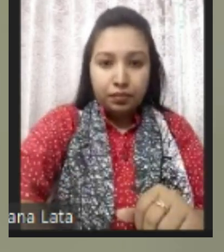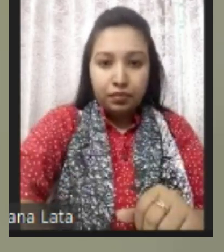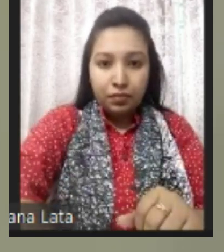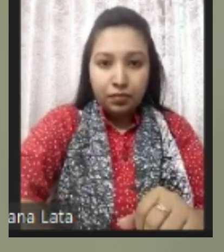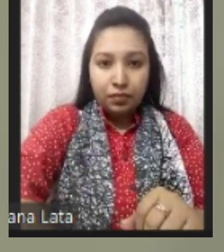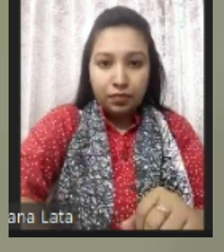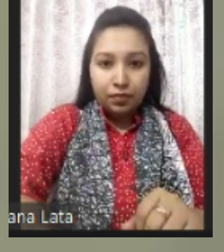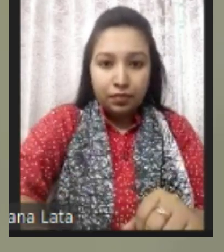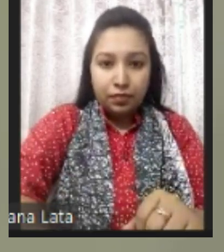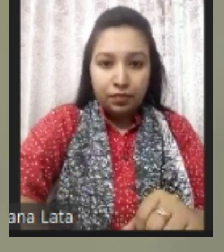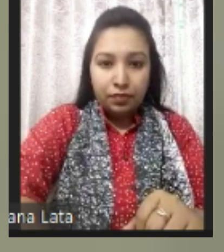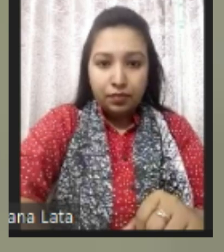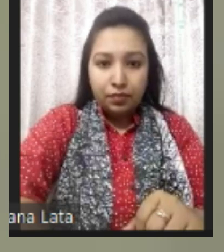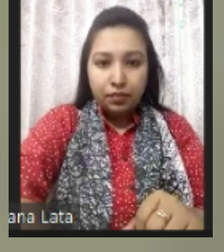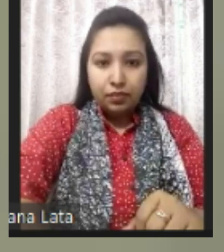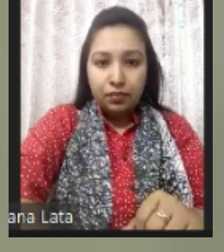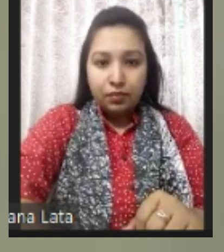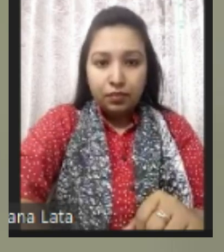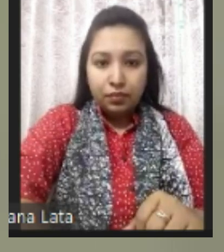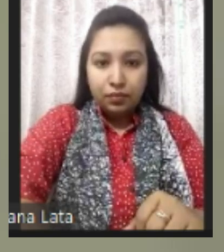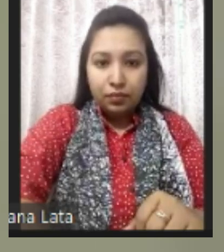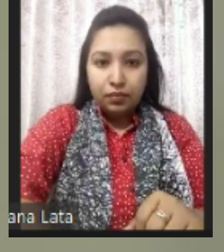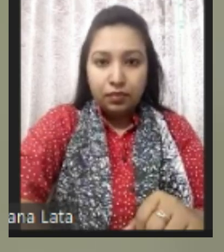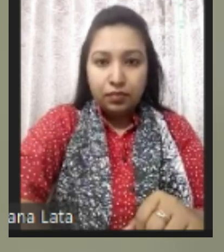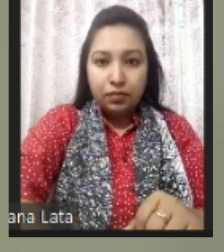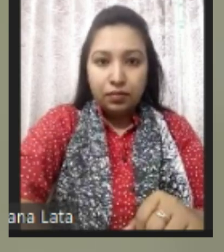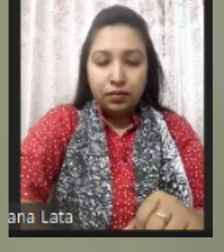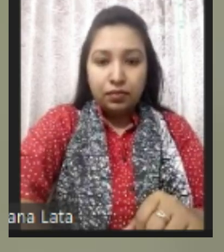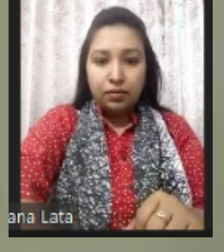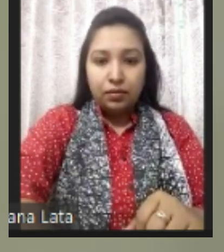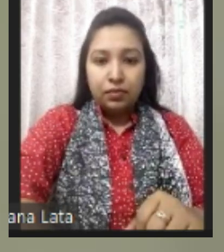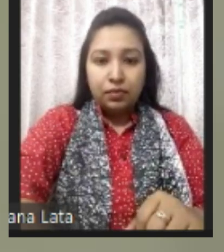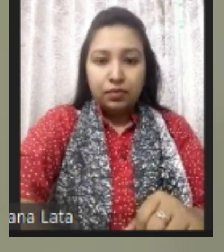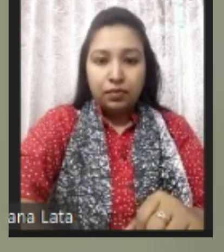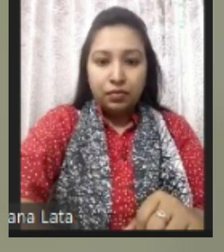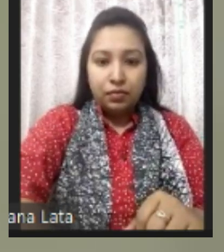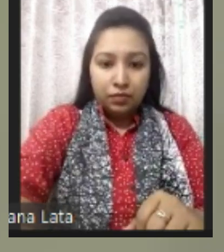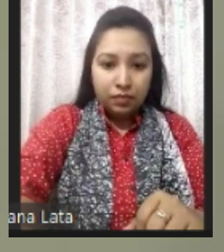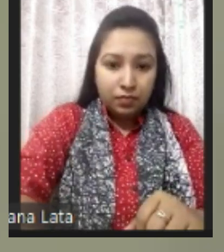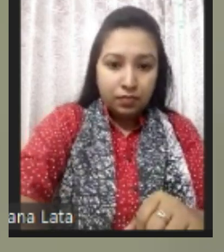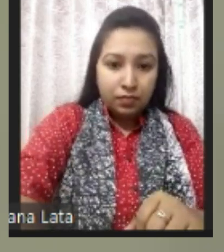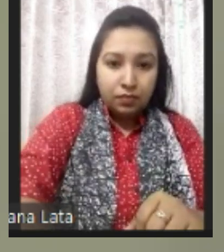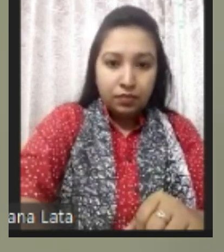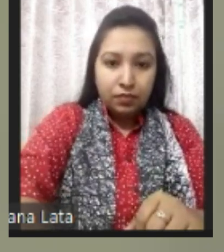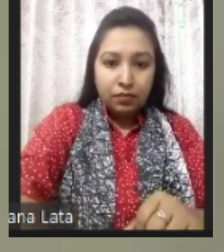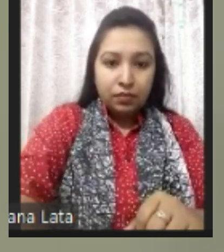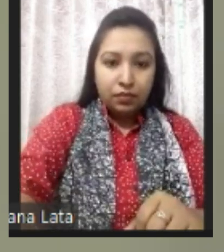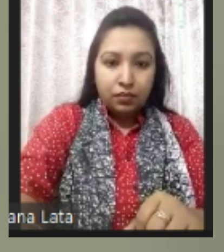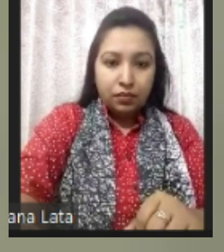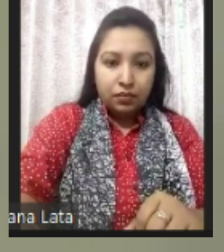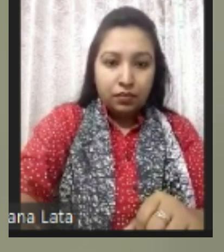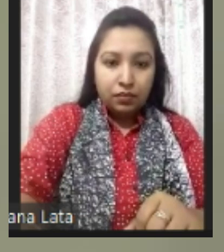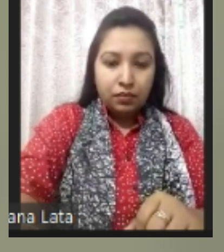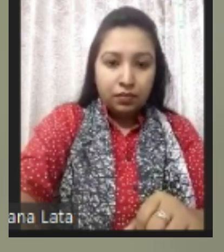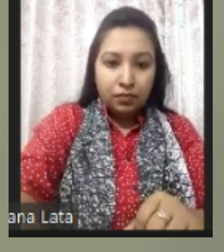is the organization that leads and facilitates really as a guardian of persons with disabilities. And now we are talking about special abilities